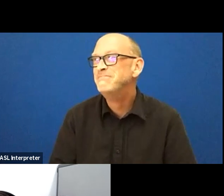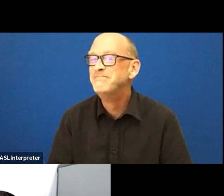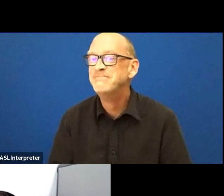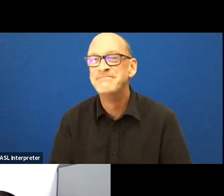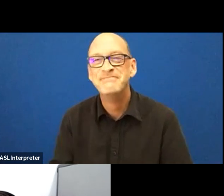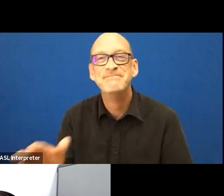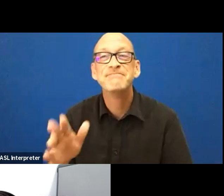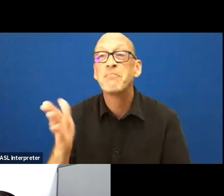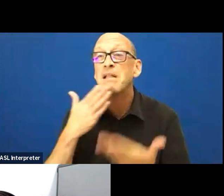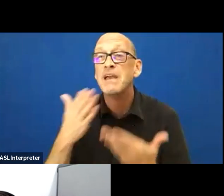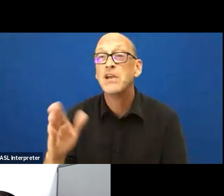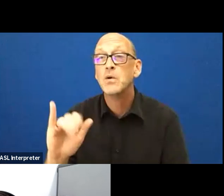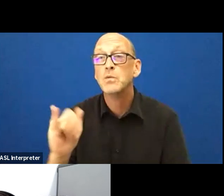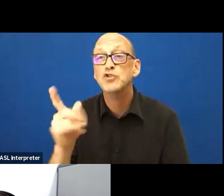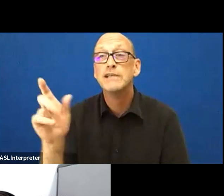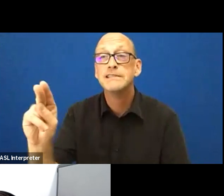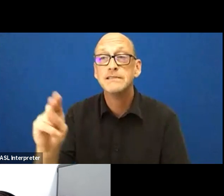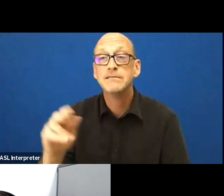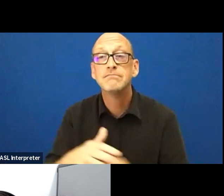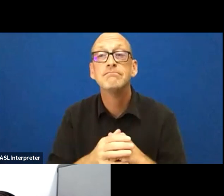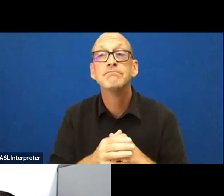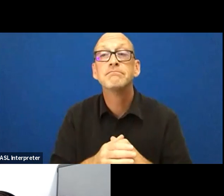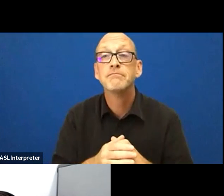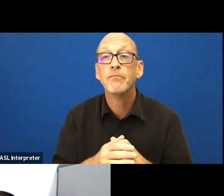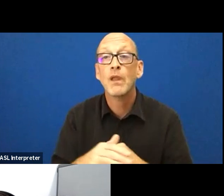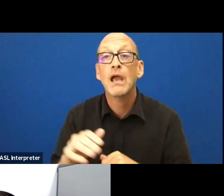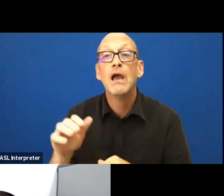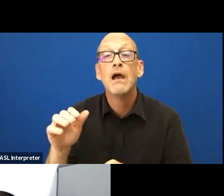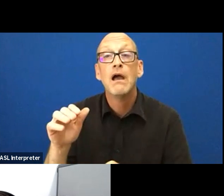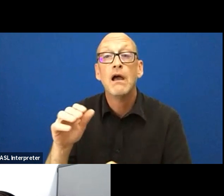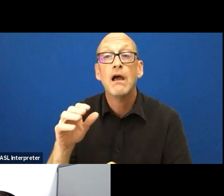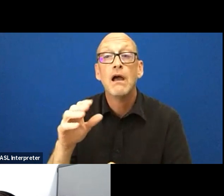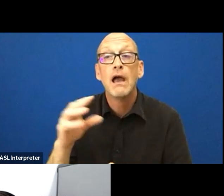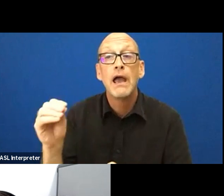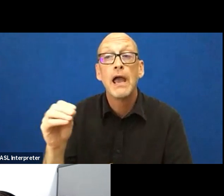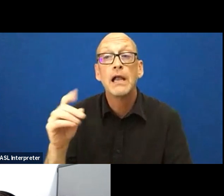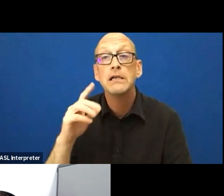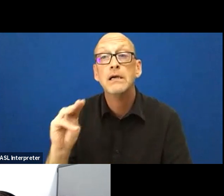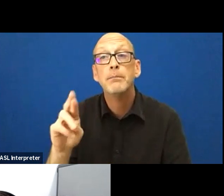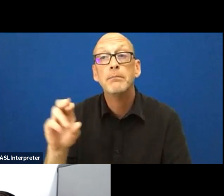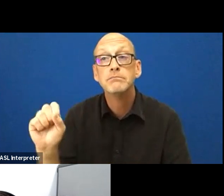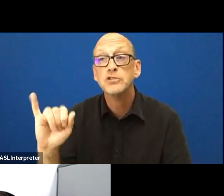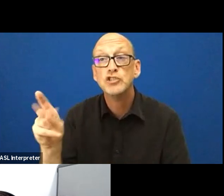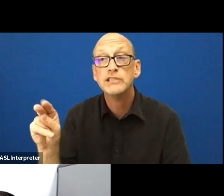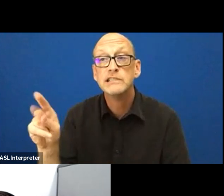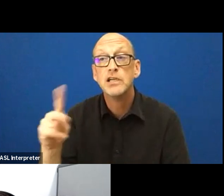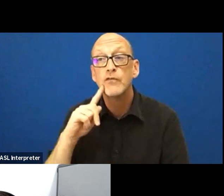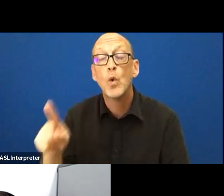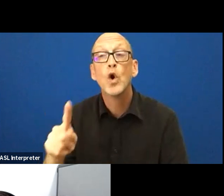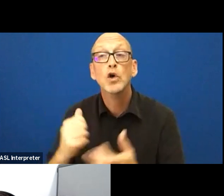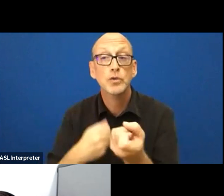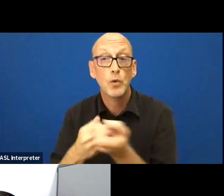Thank you, Justin and Mrs. Johnson for supporting this project and being a leader in our